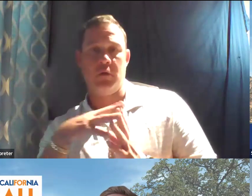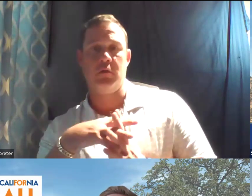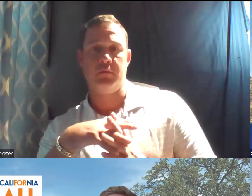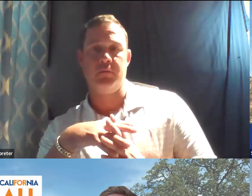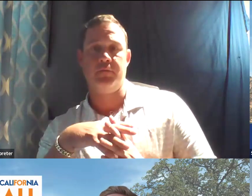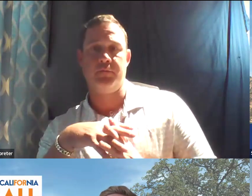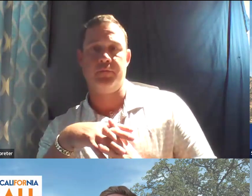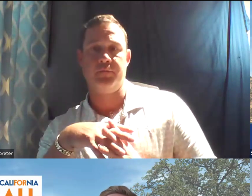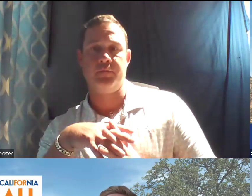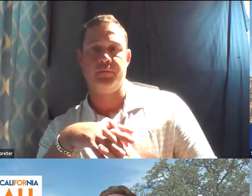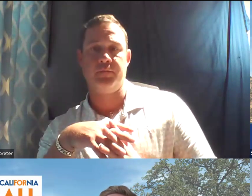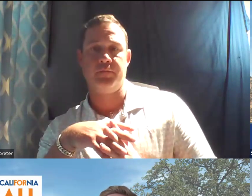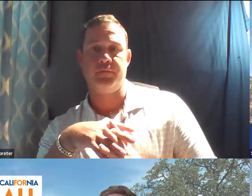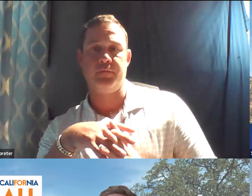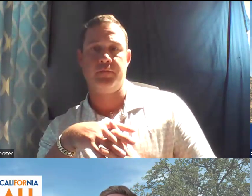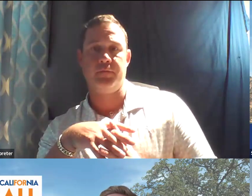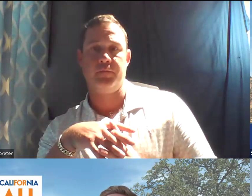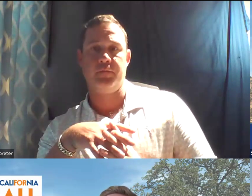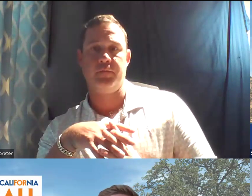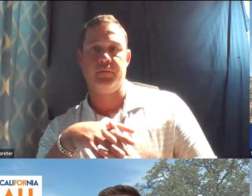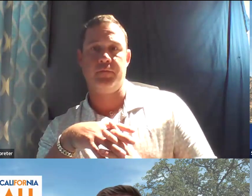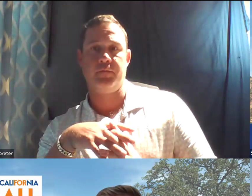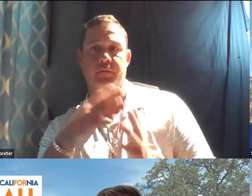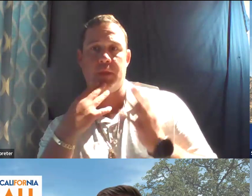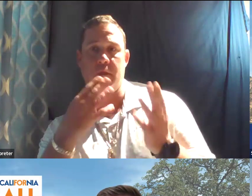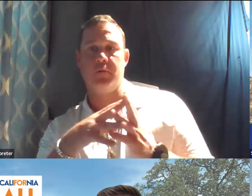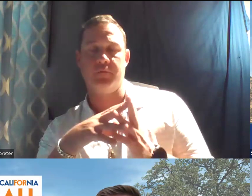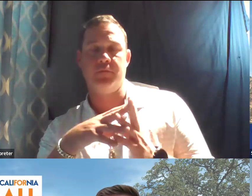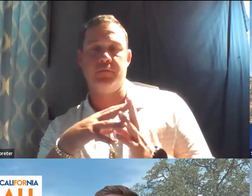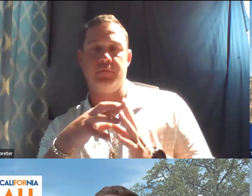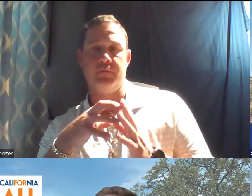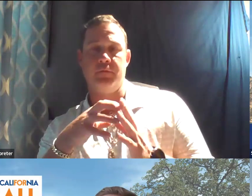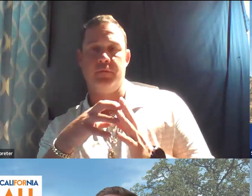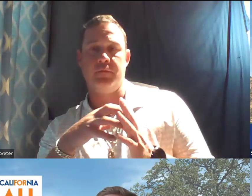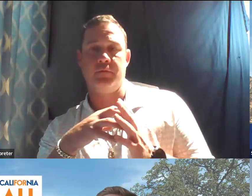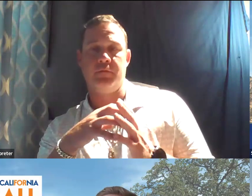it. thanks. Thank you.